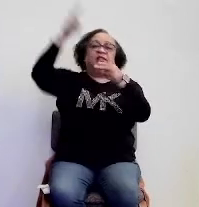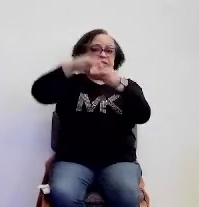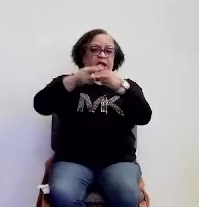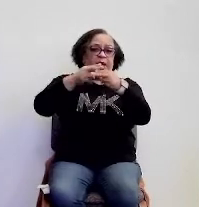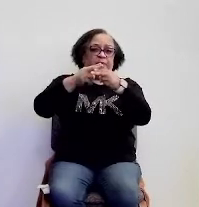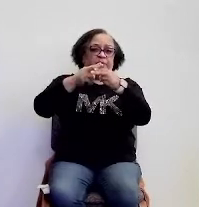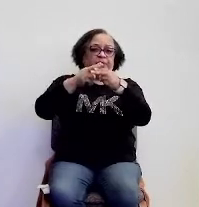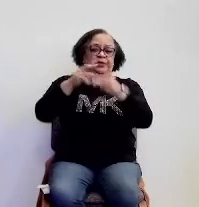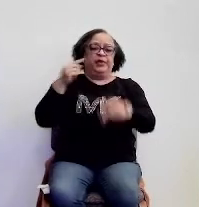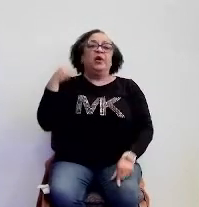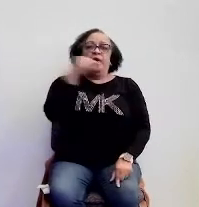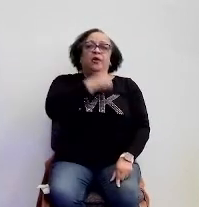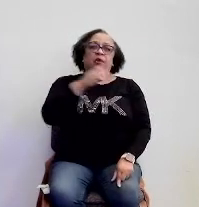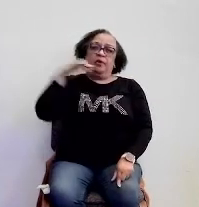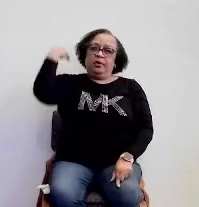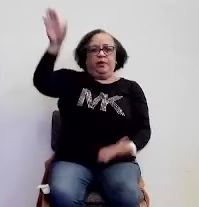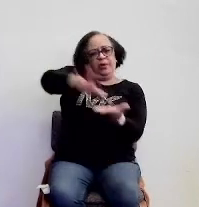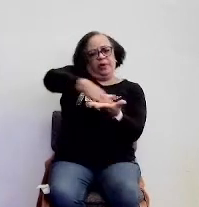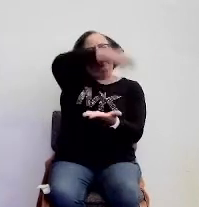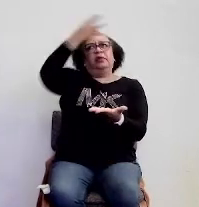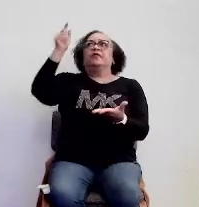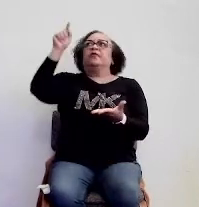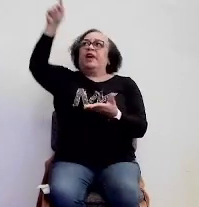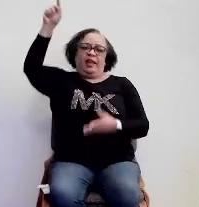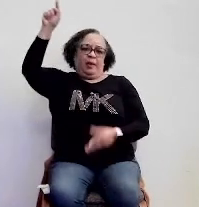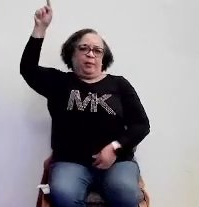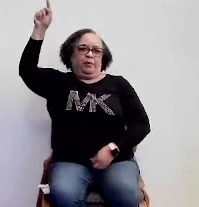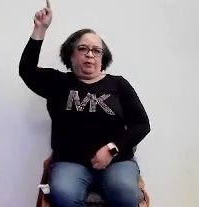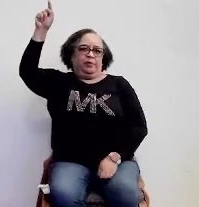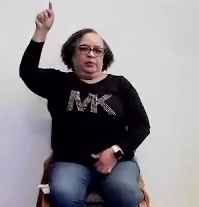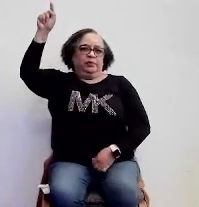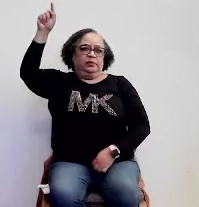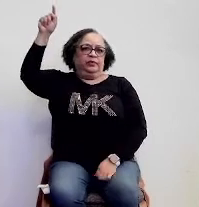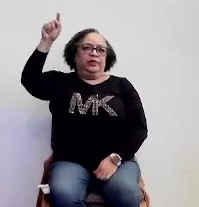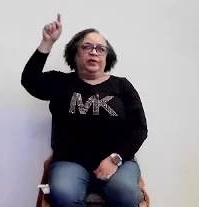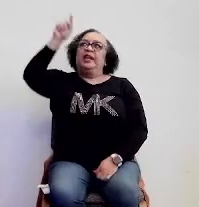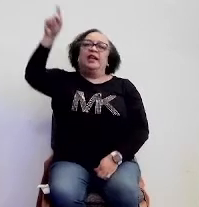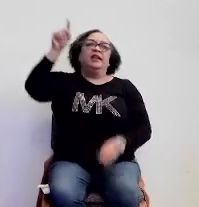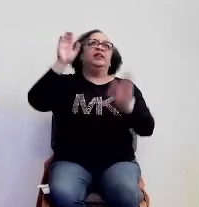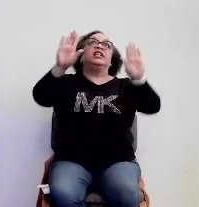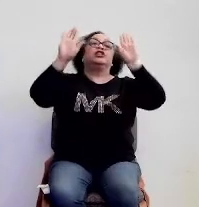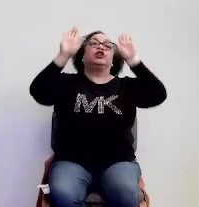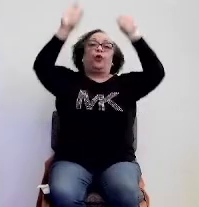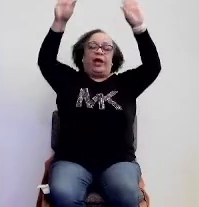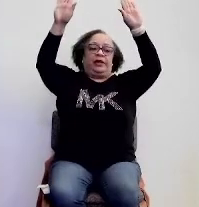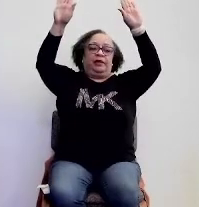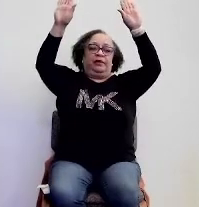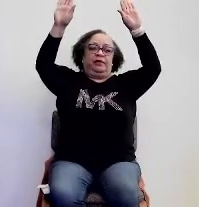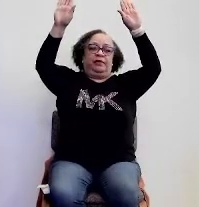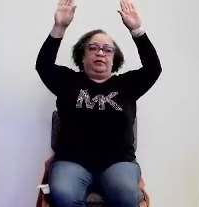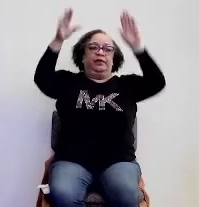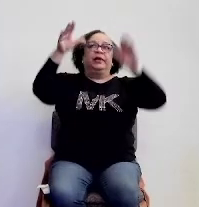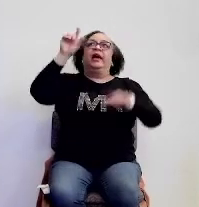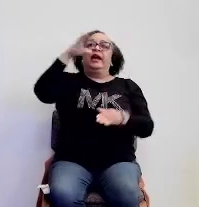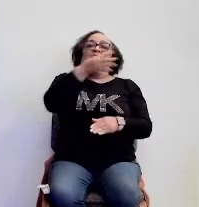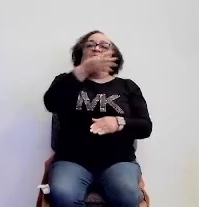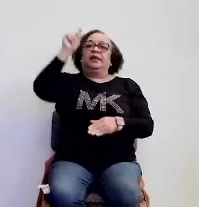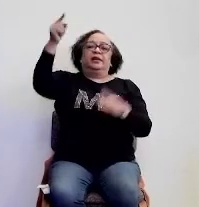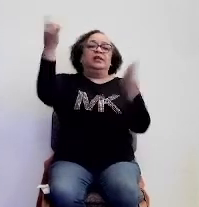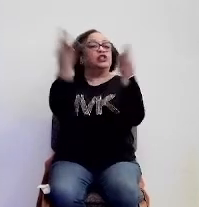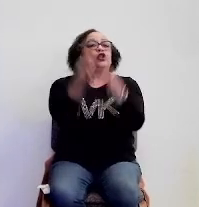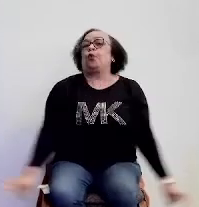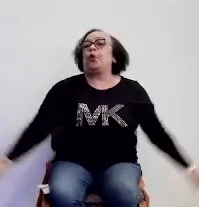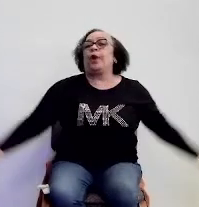name. We mean to glorify him. He is great, and he